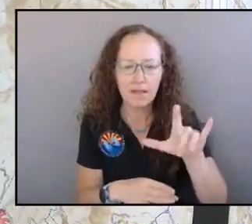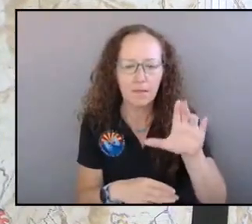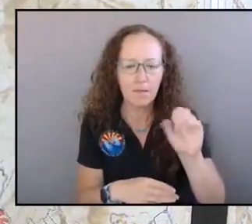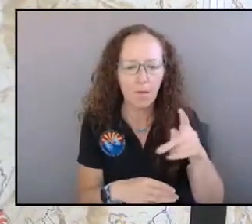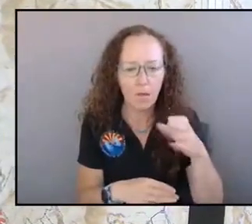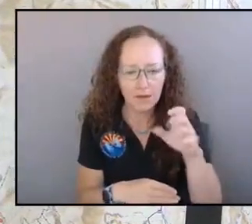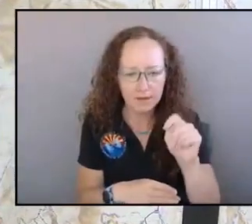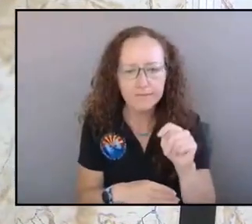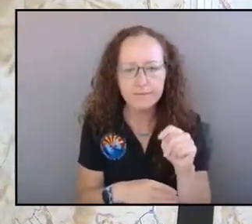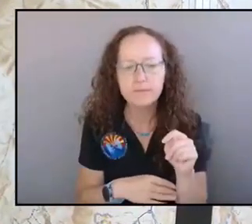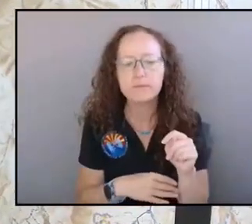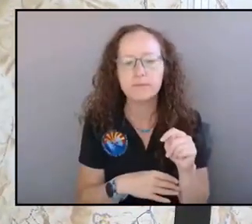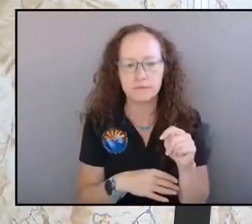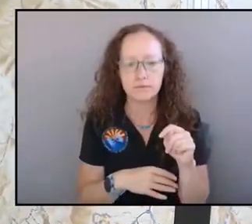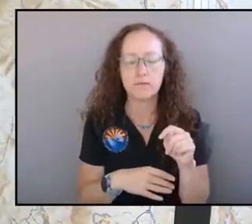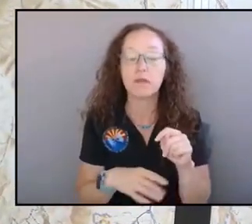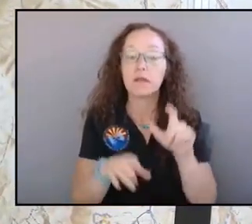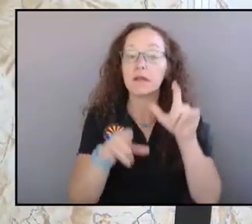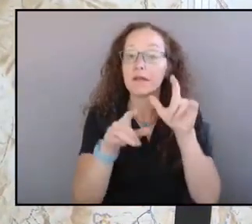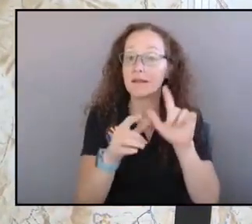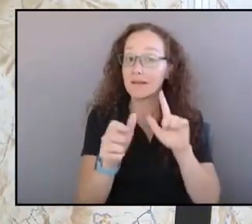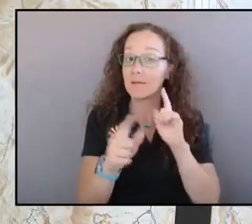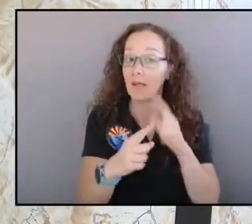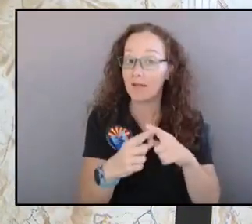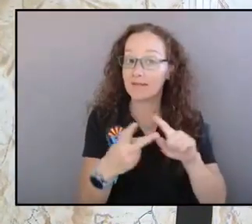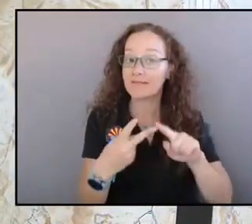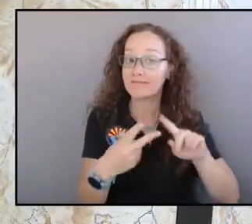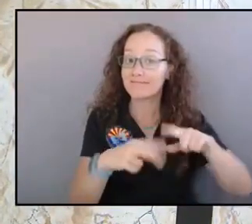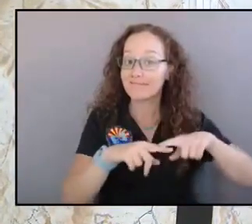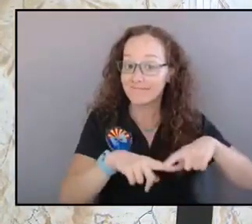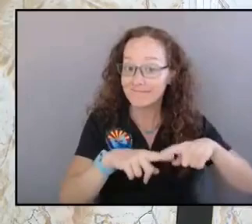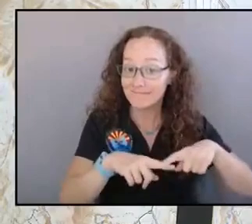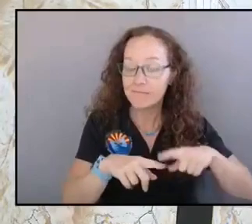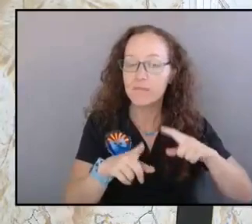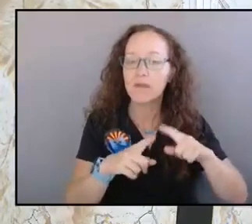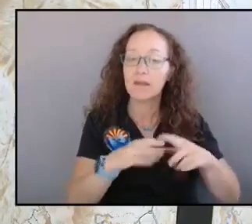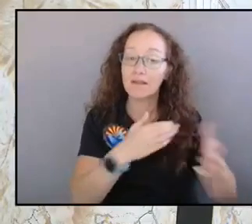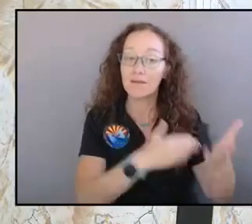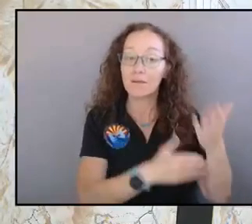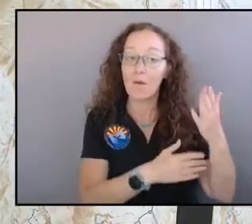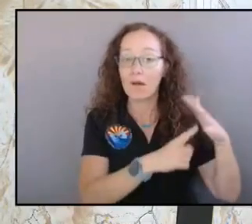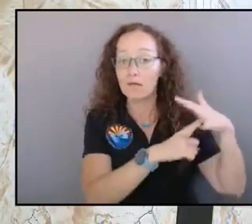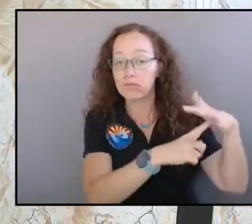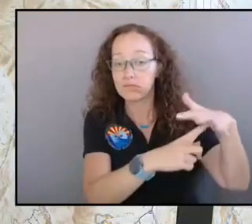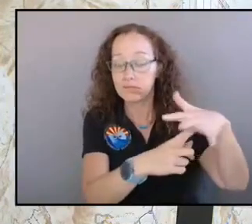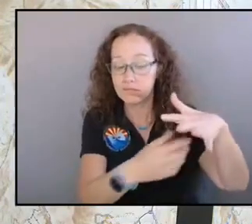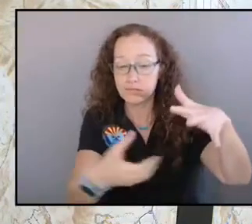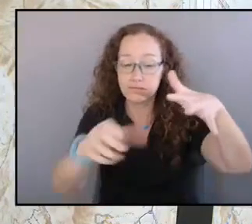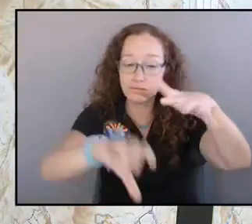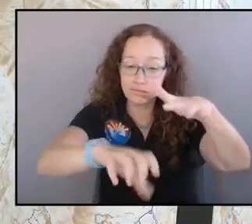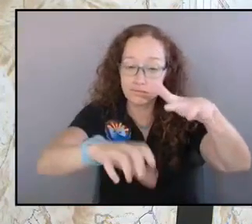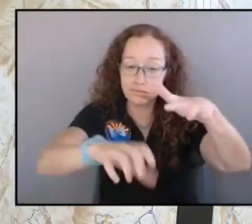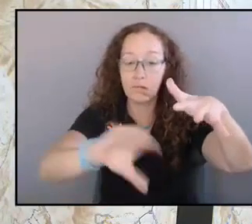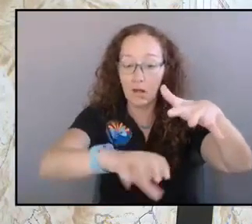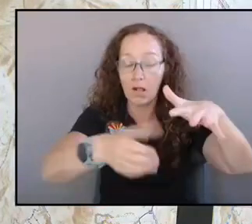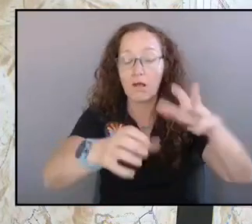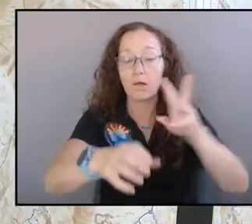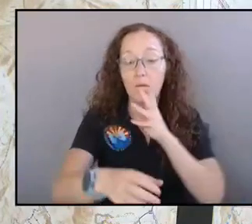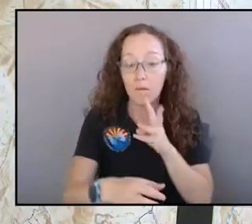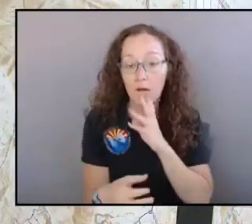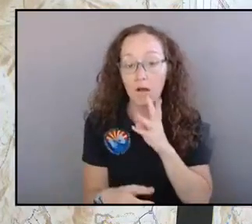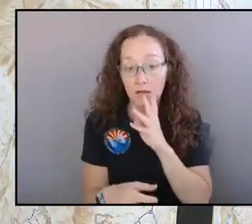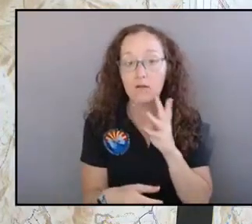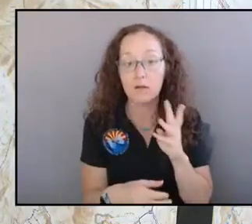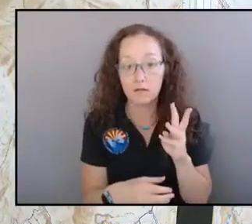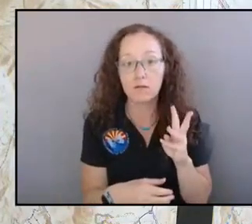we began early with the buckets, hitting with the heavy helicopters, dropping water, and hitting